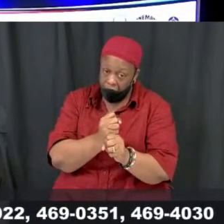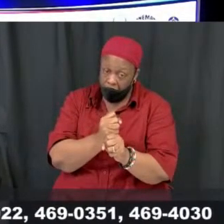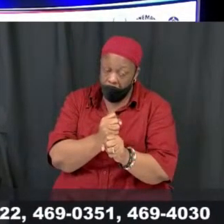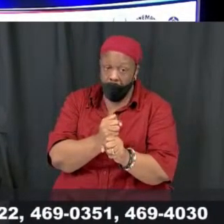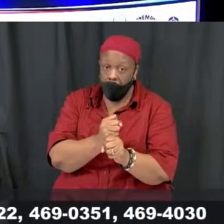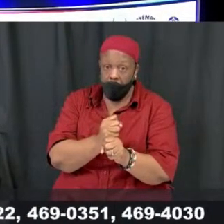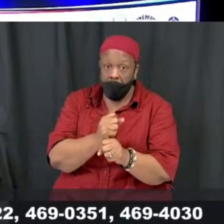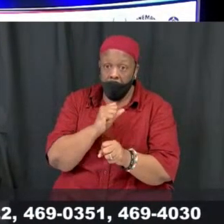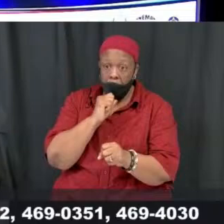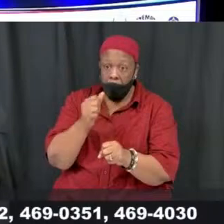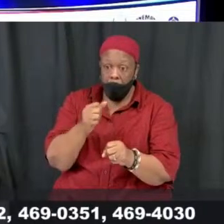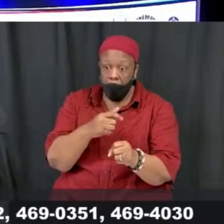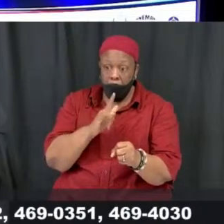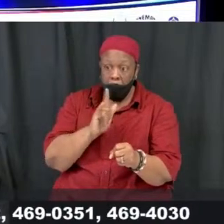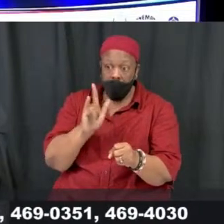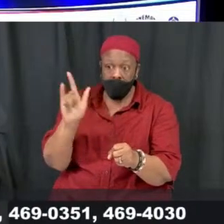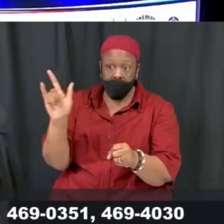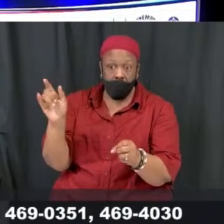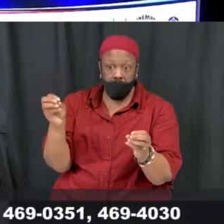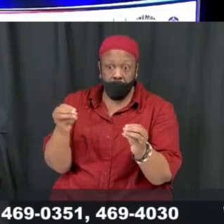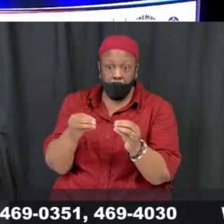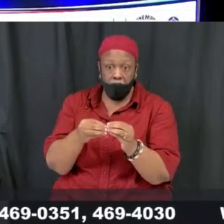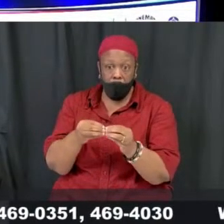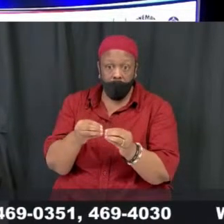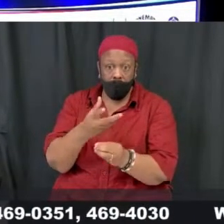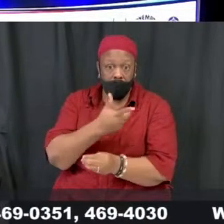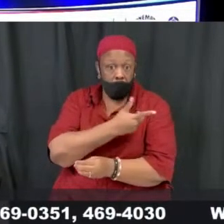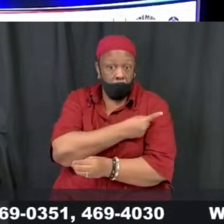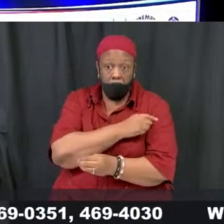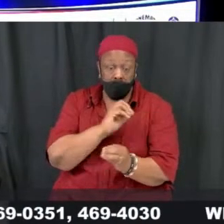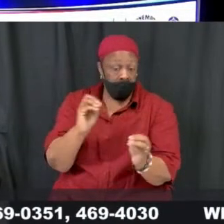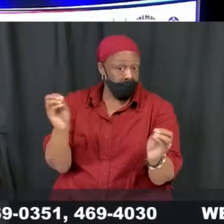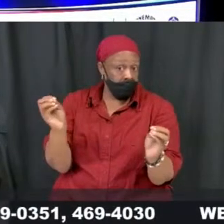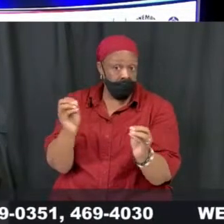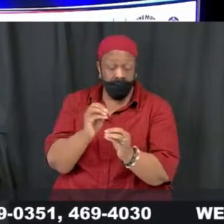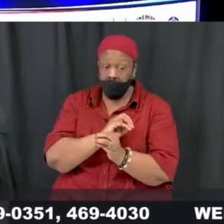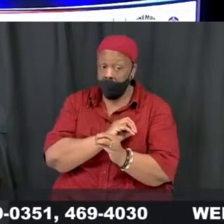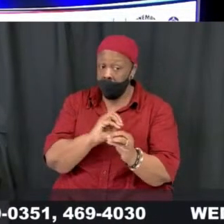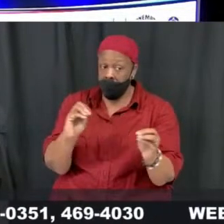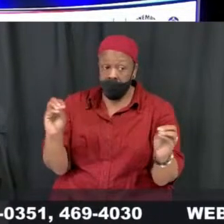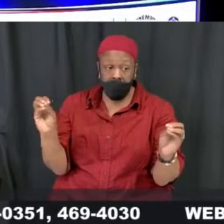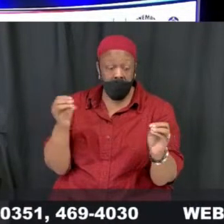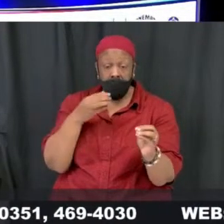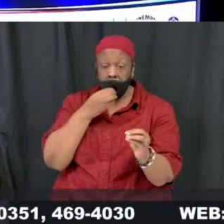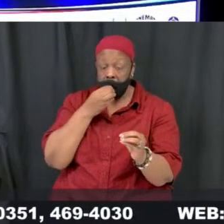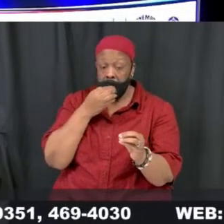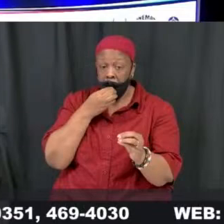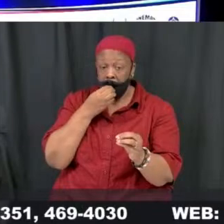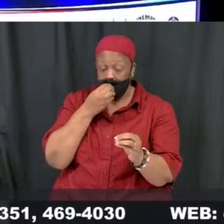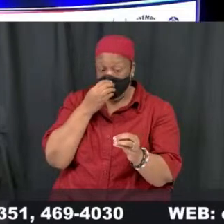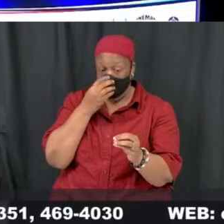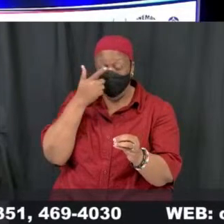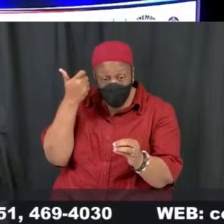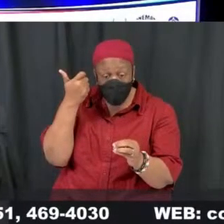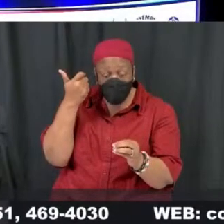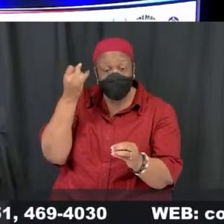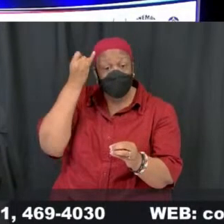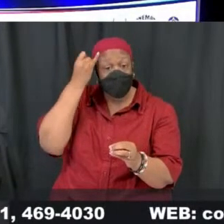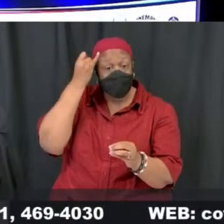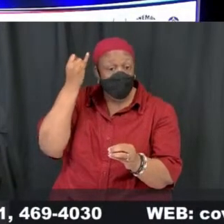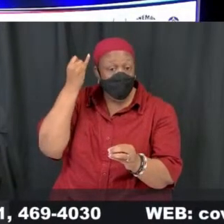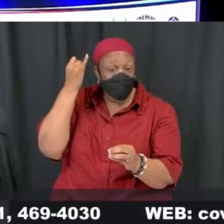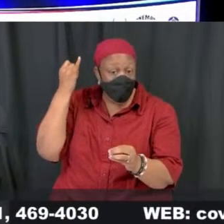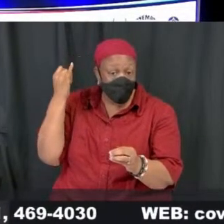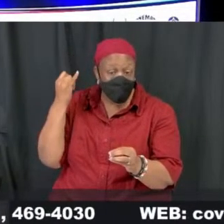longer exporting vaccine. It's just the reality at this time, as they themselves are